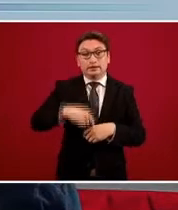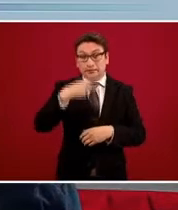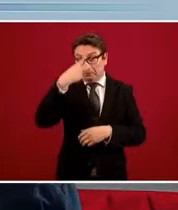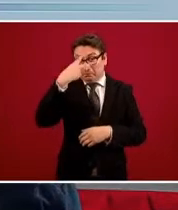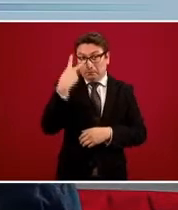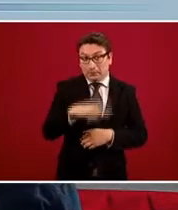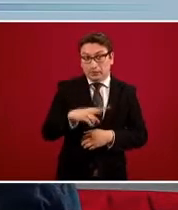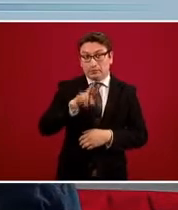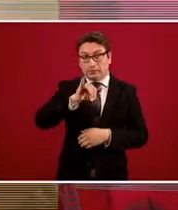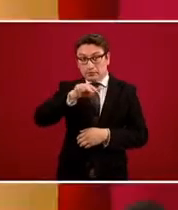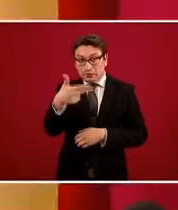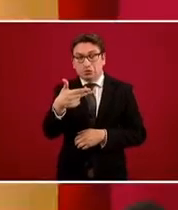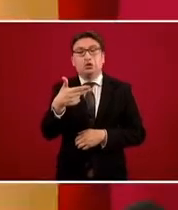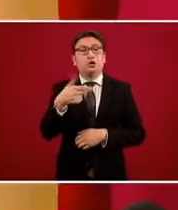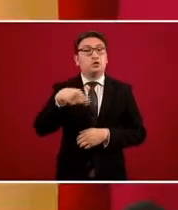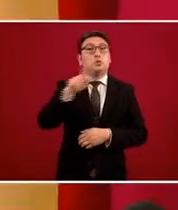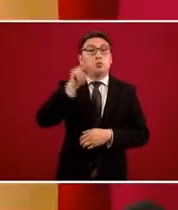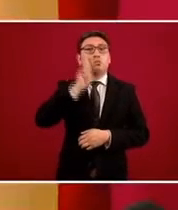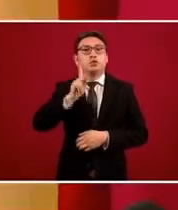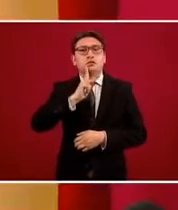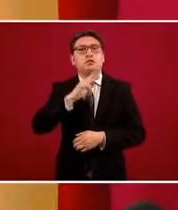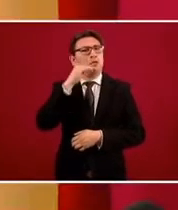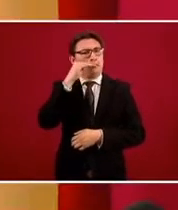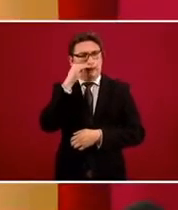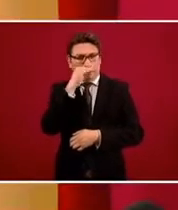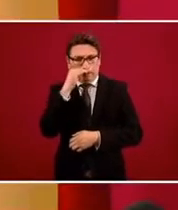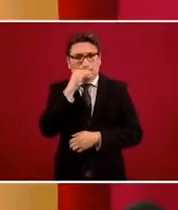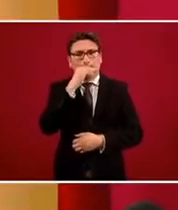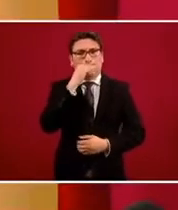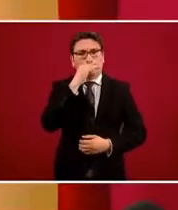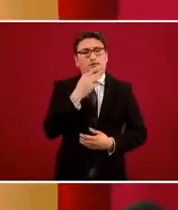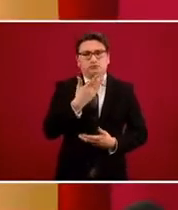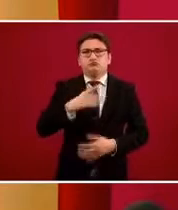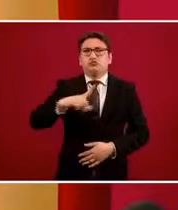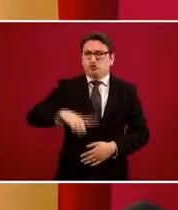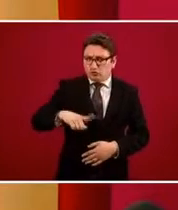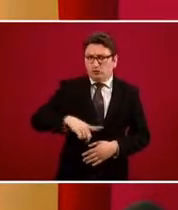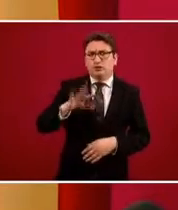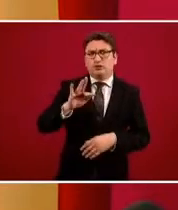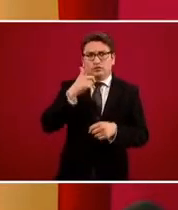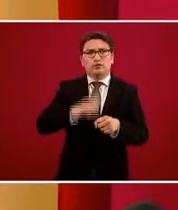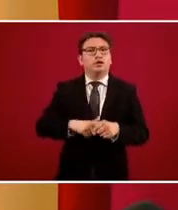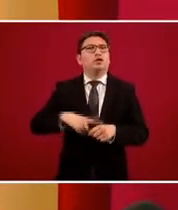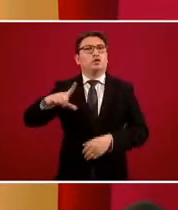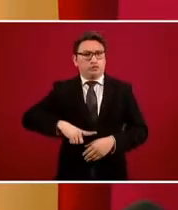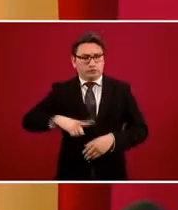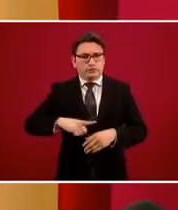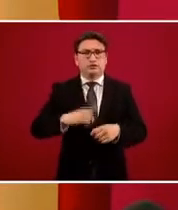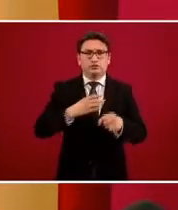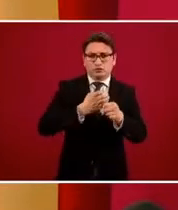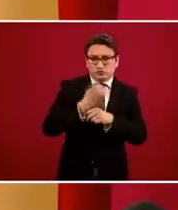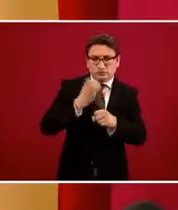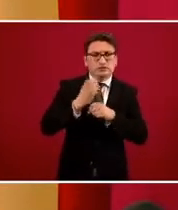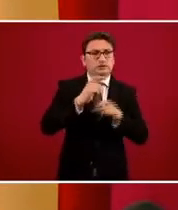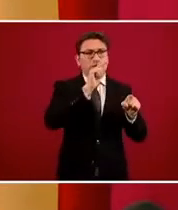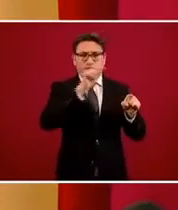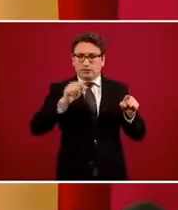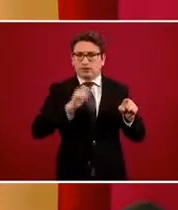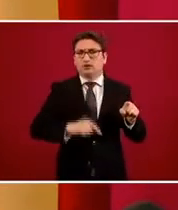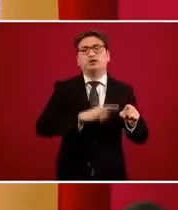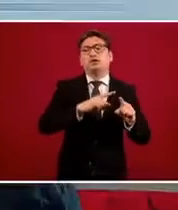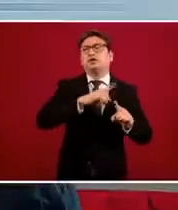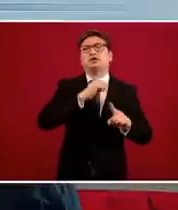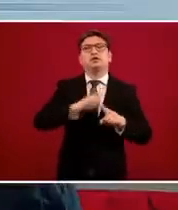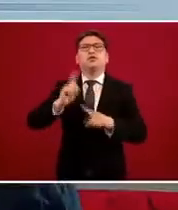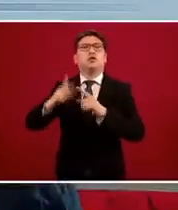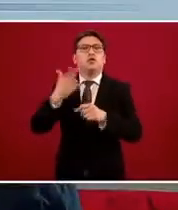infections. And this is very important because the resources to get tested for HIV in Mexico are completely free of